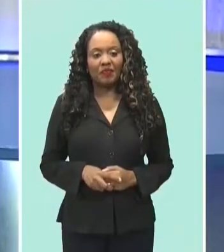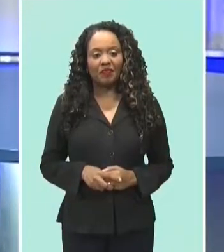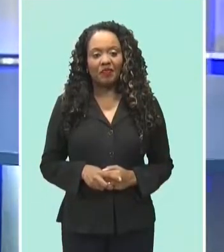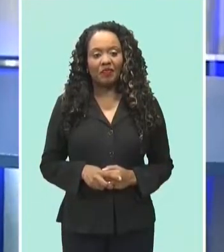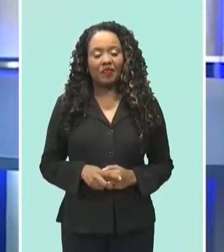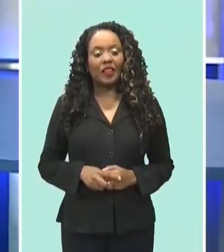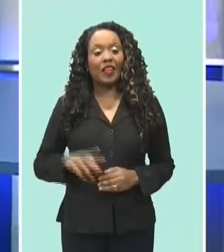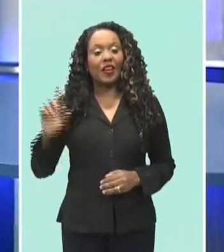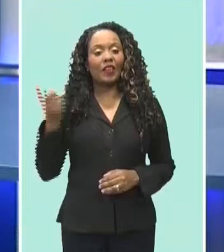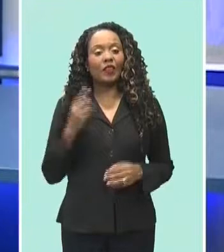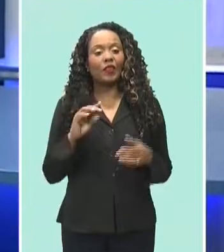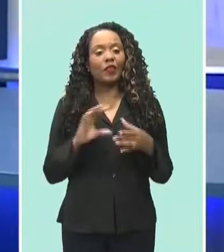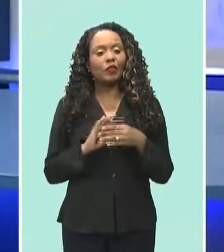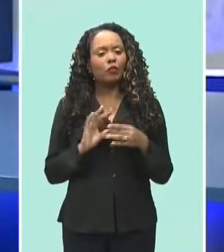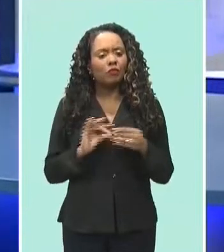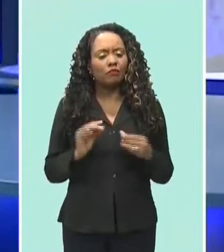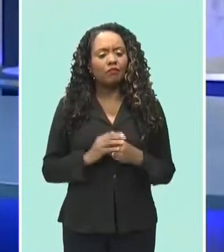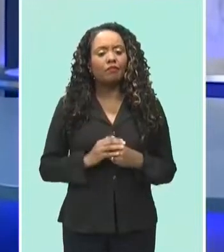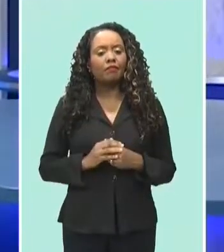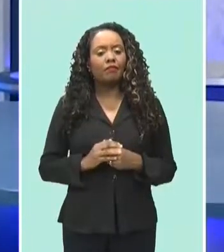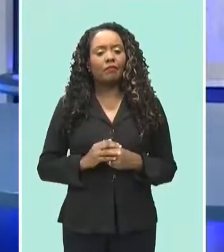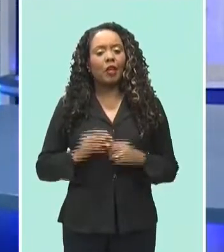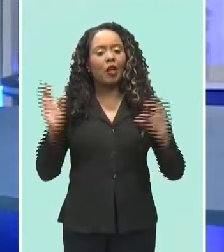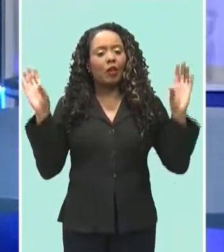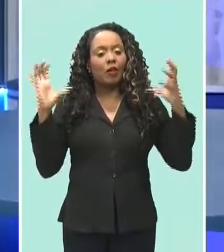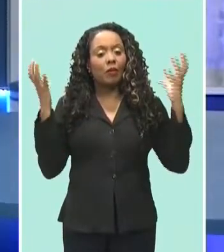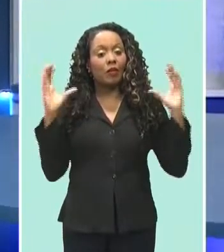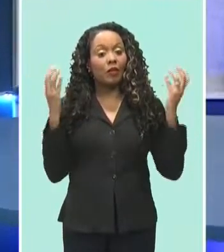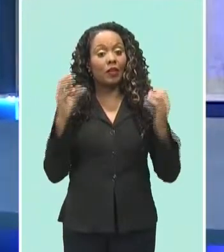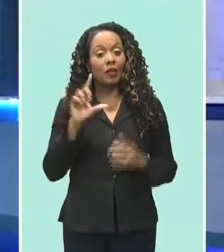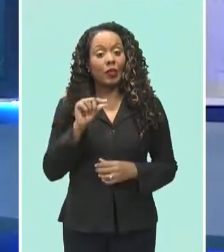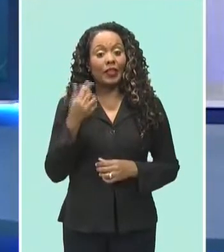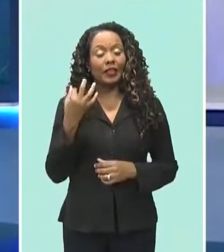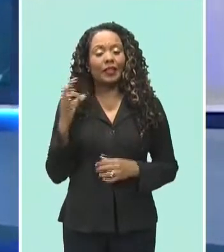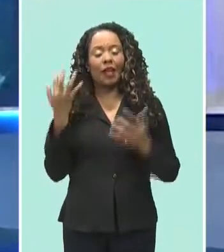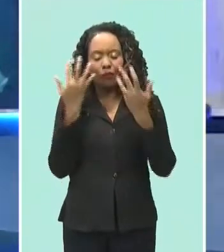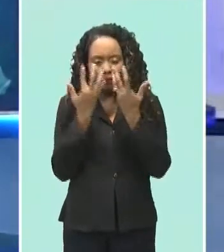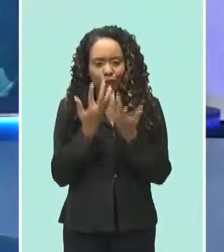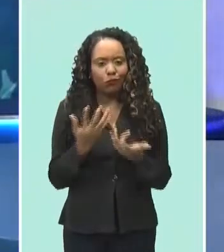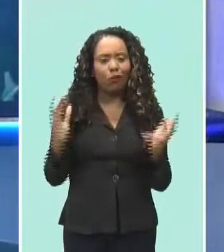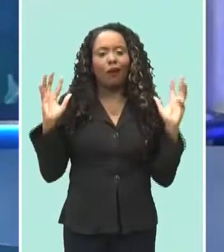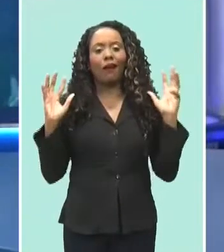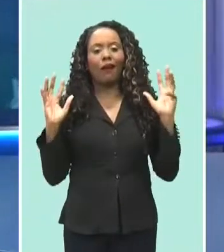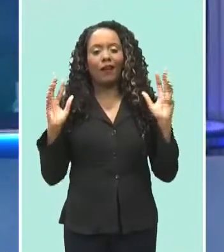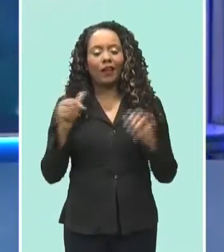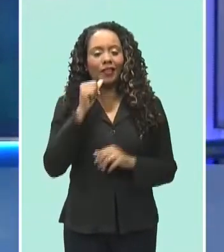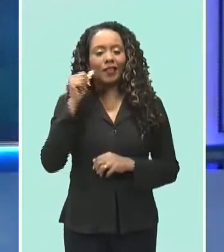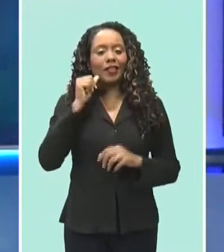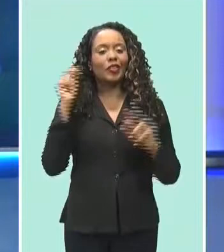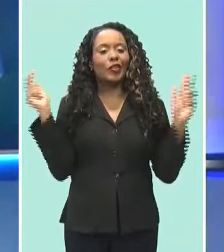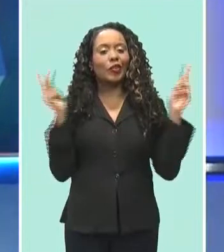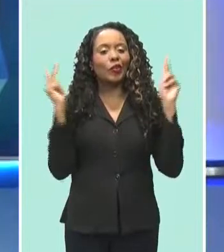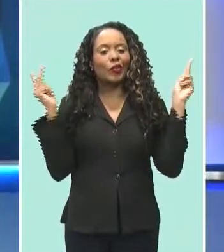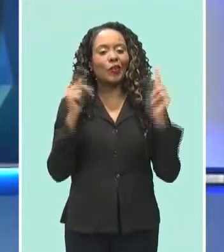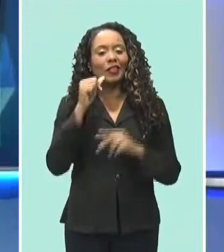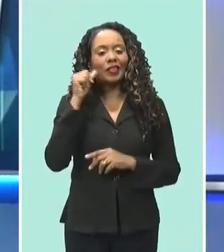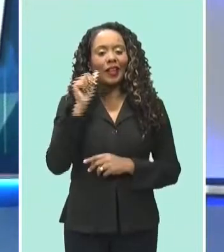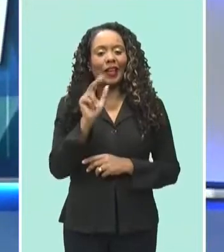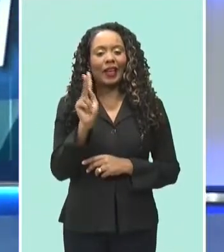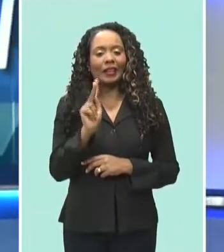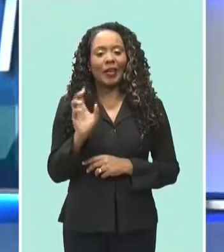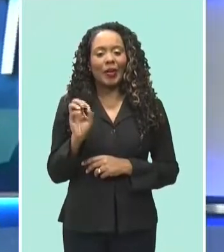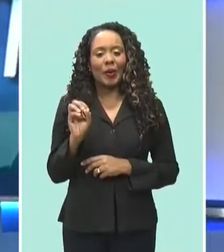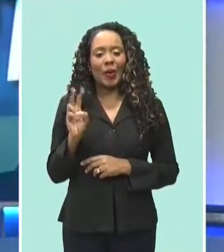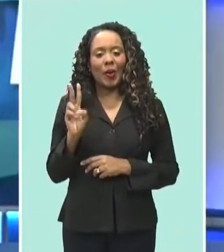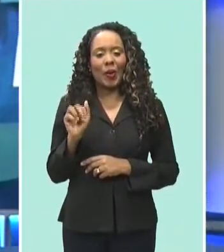And in our top story, the curtain has come down on Crop Over 2019 with Kadooment Day wrapping up over at the Kensington Oval. Our